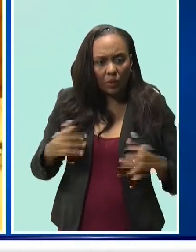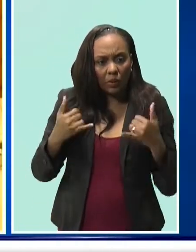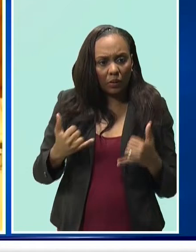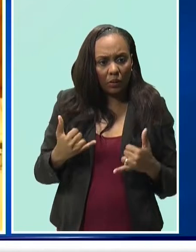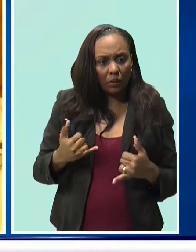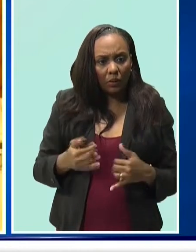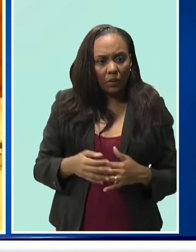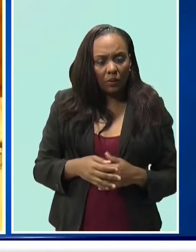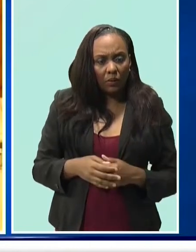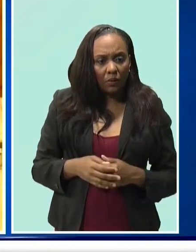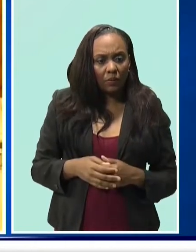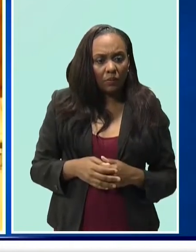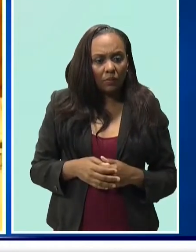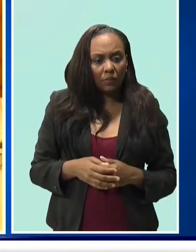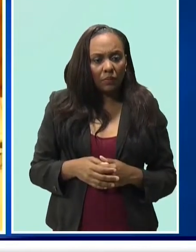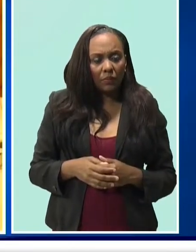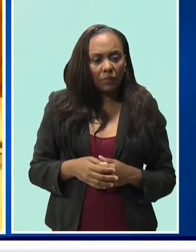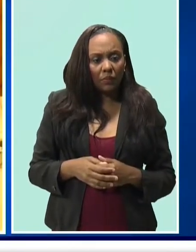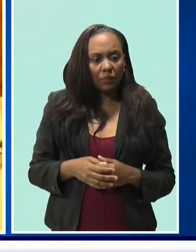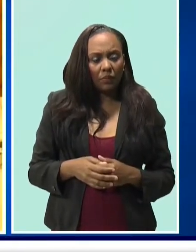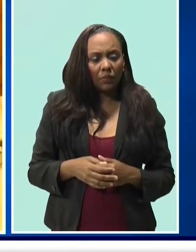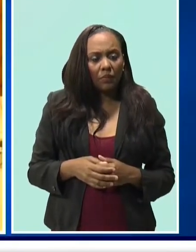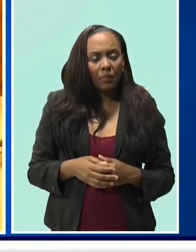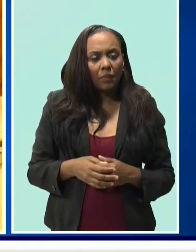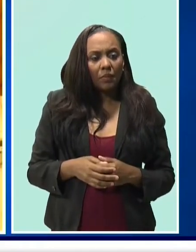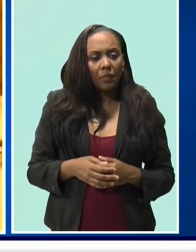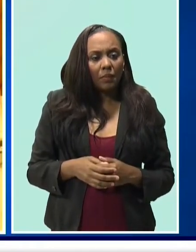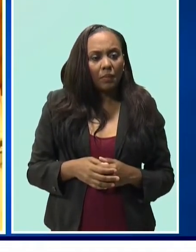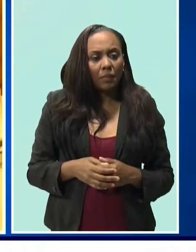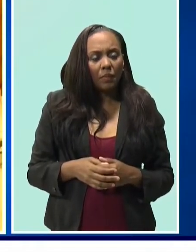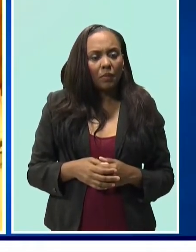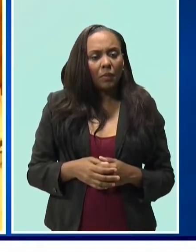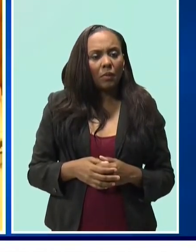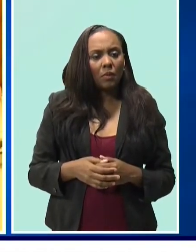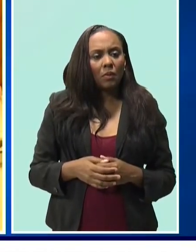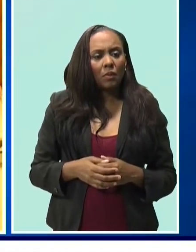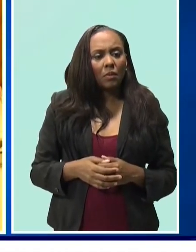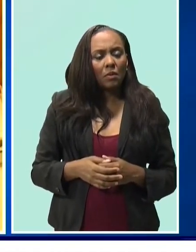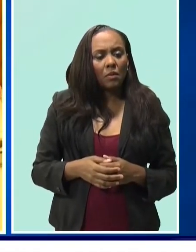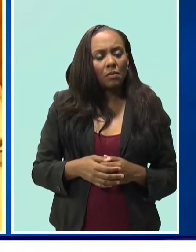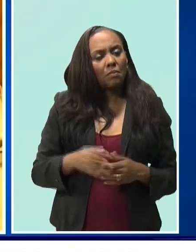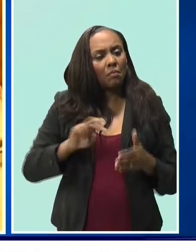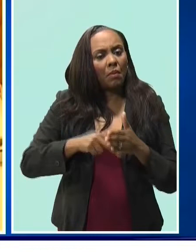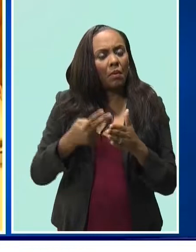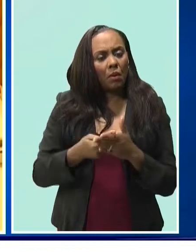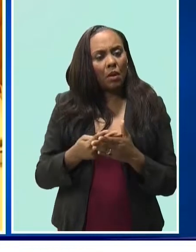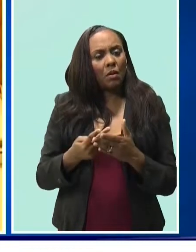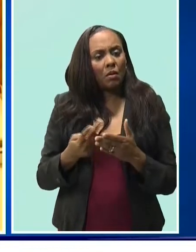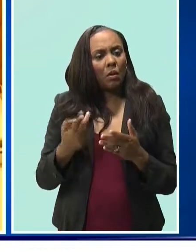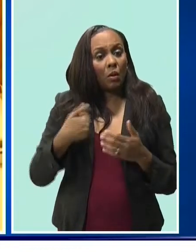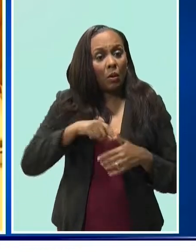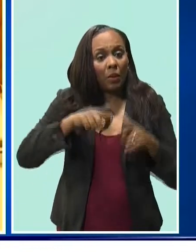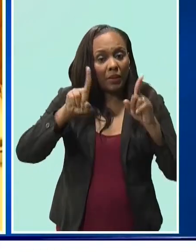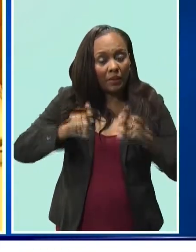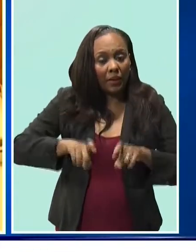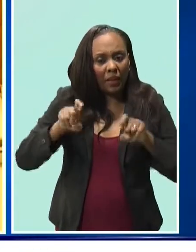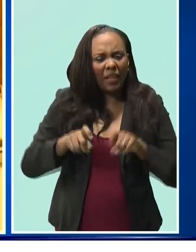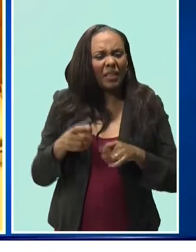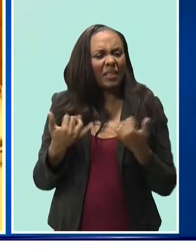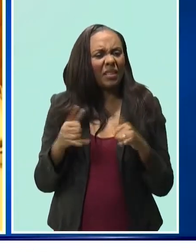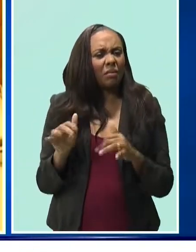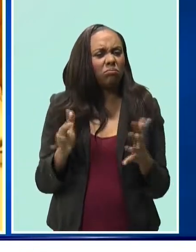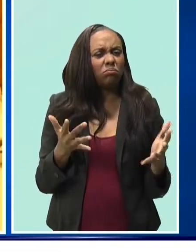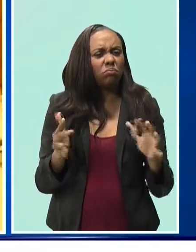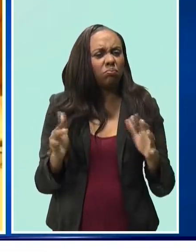This is meaning that we still remain unsure after doing exhaustive tests with respect